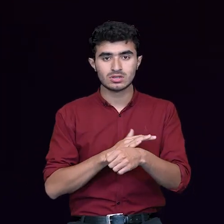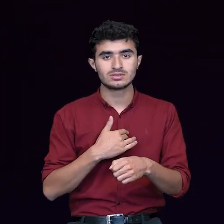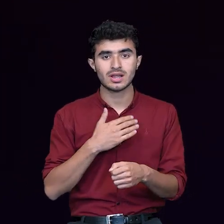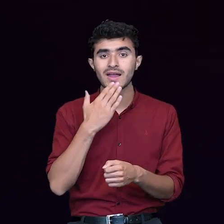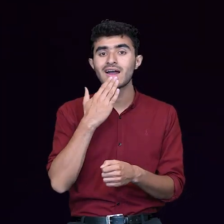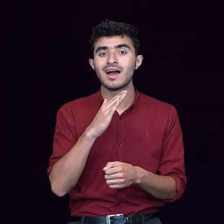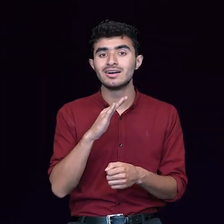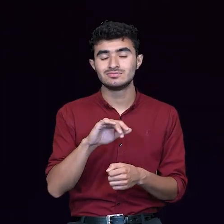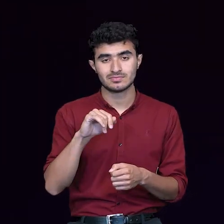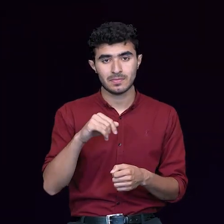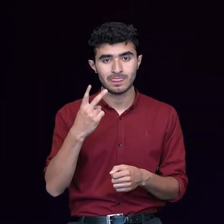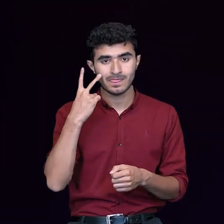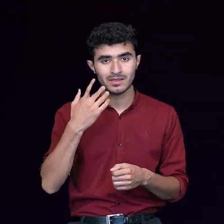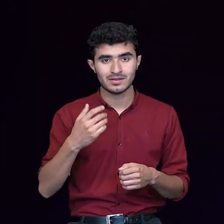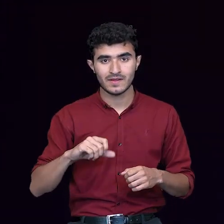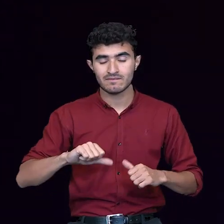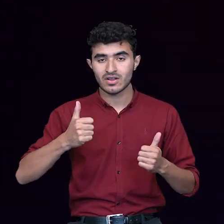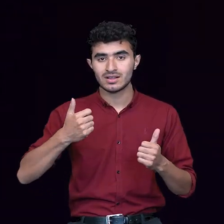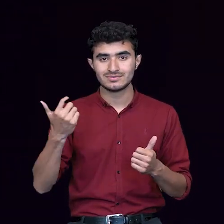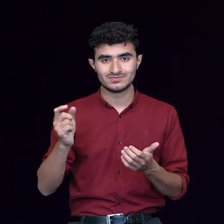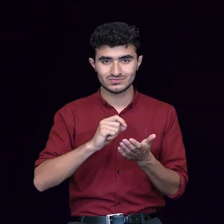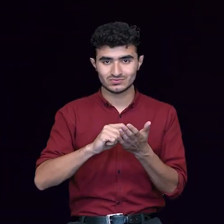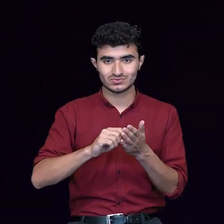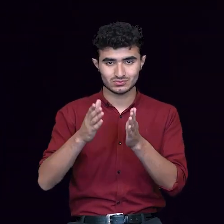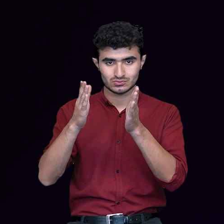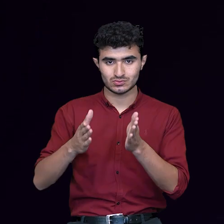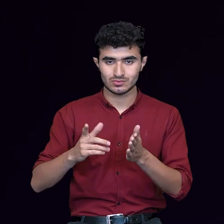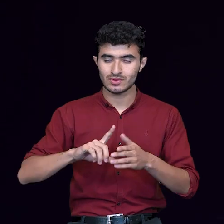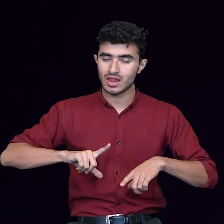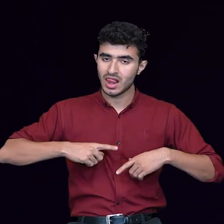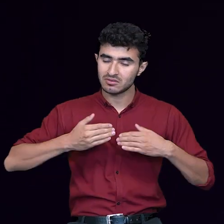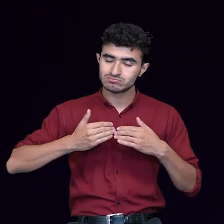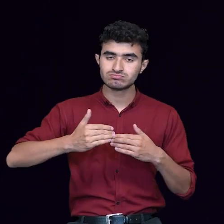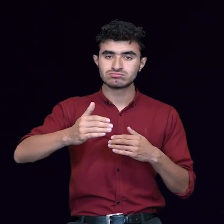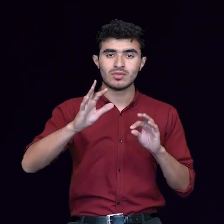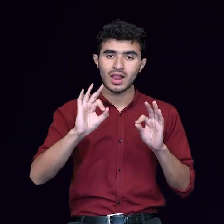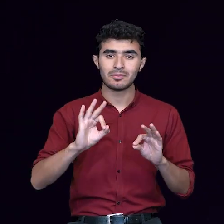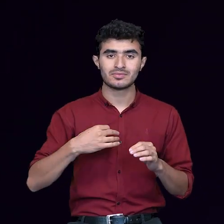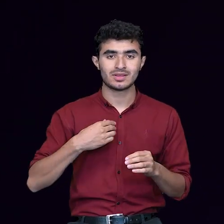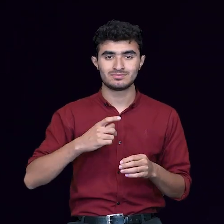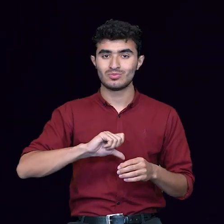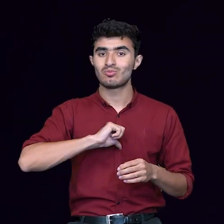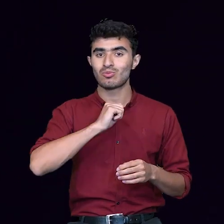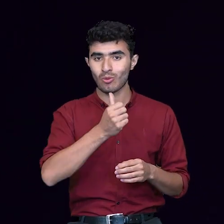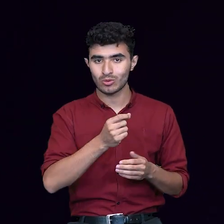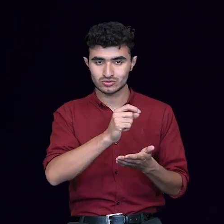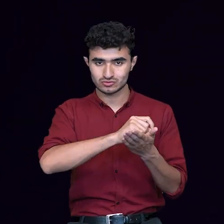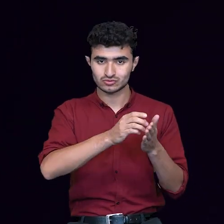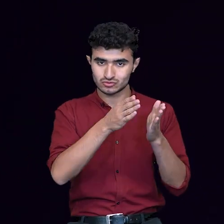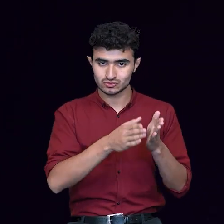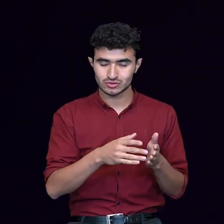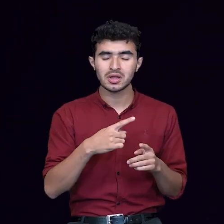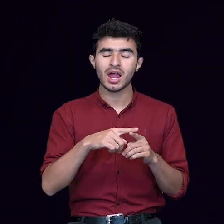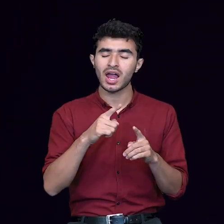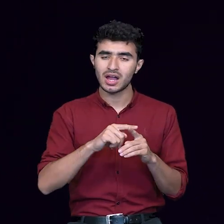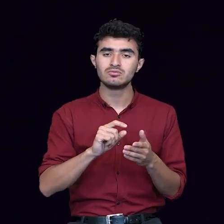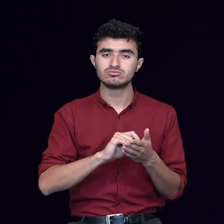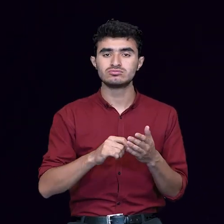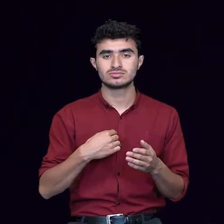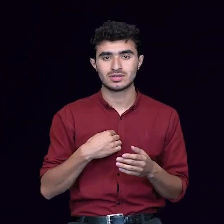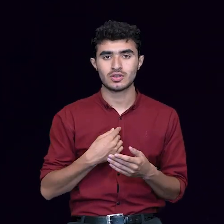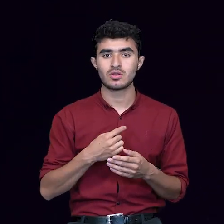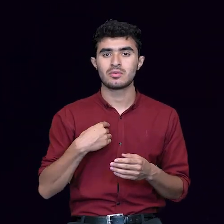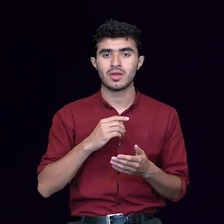fascinated by it and so in awe of it. And I've been a writer all my life, poetry, storytelling